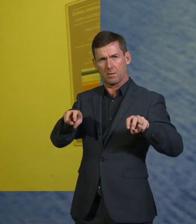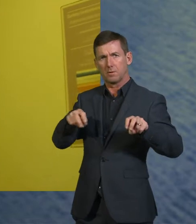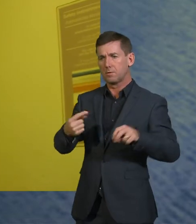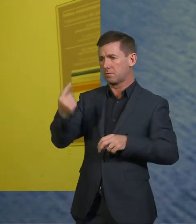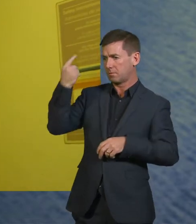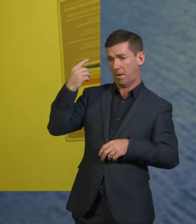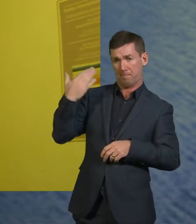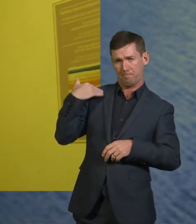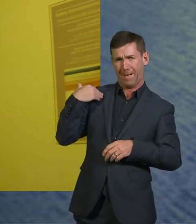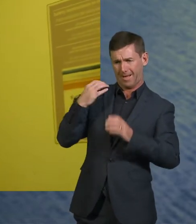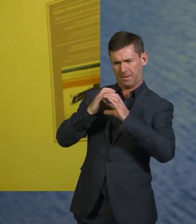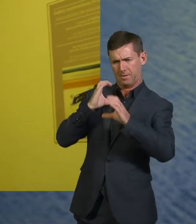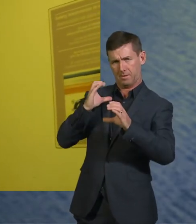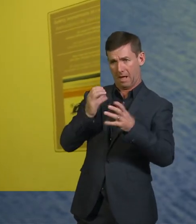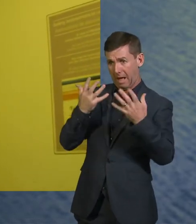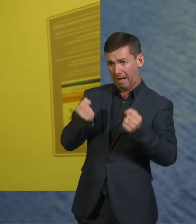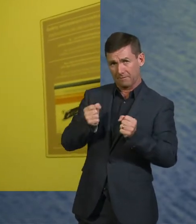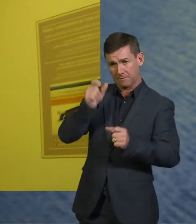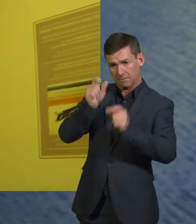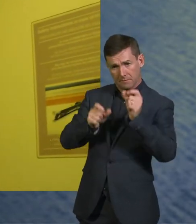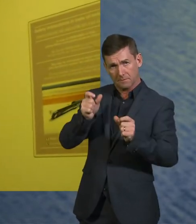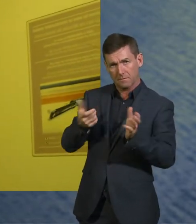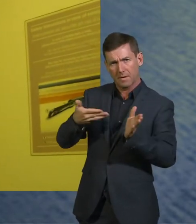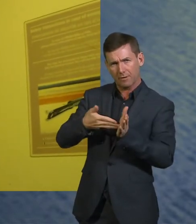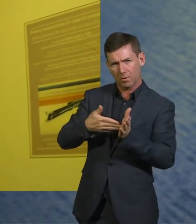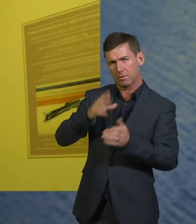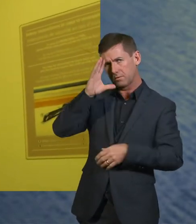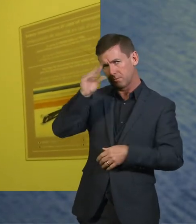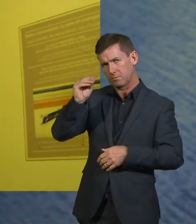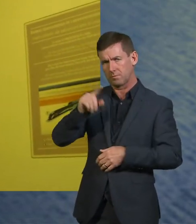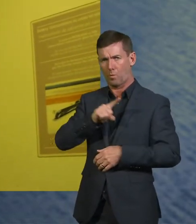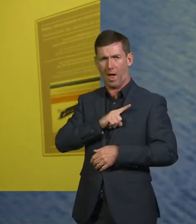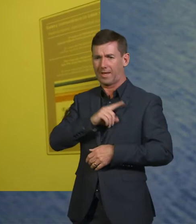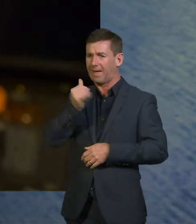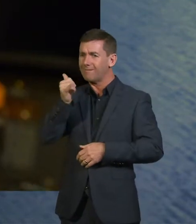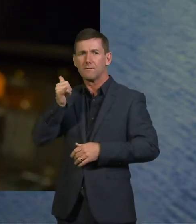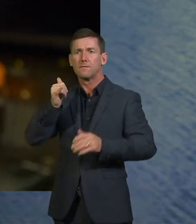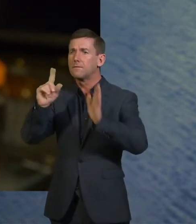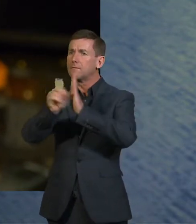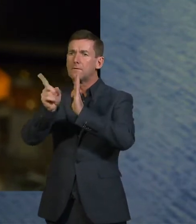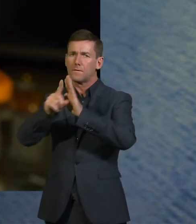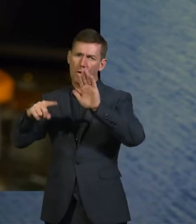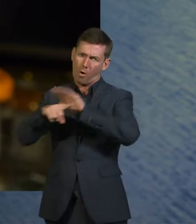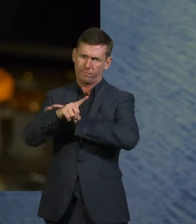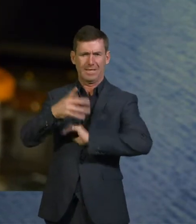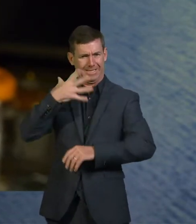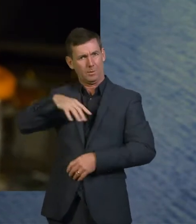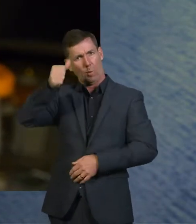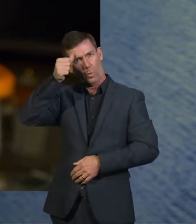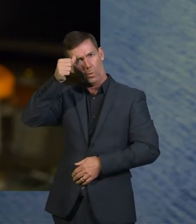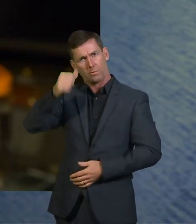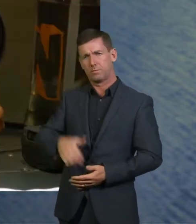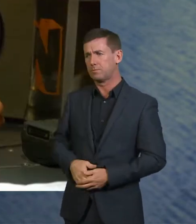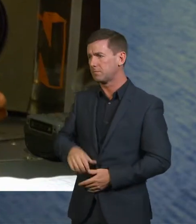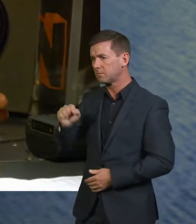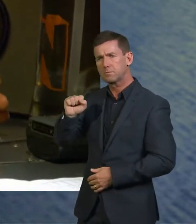or the rear loco, just for any reason we have to stop or there's an evacuation. Dangerous goods can be